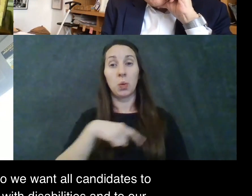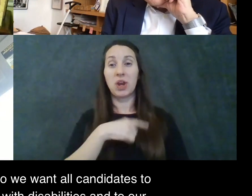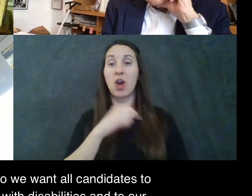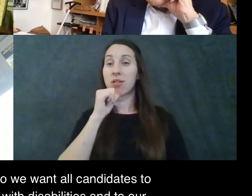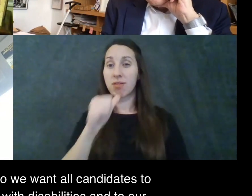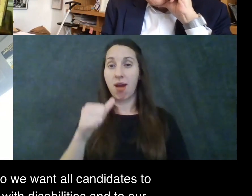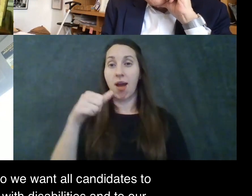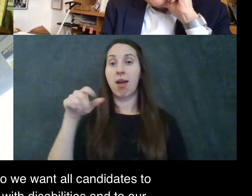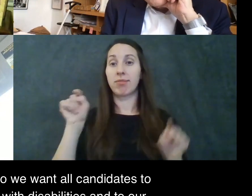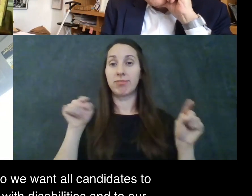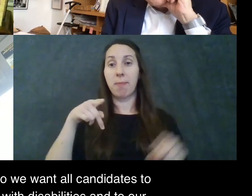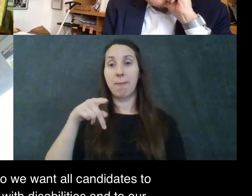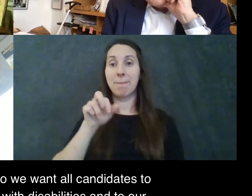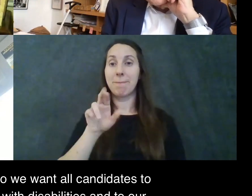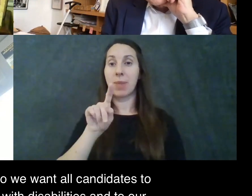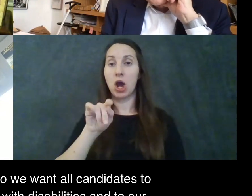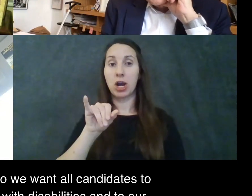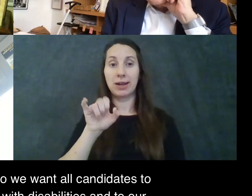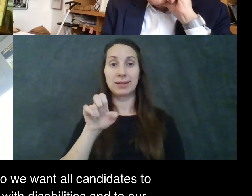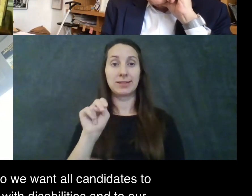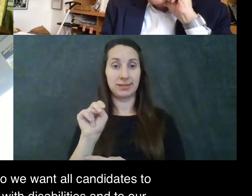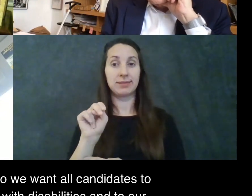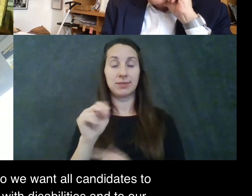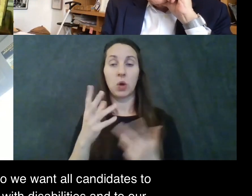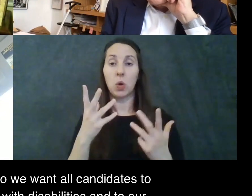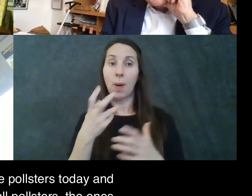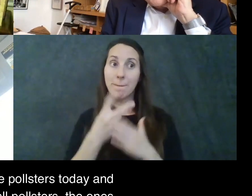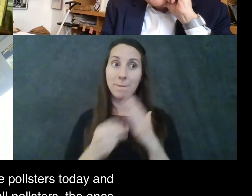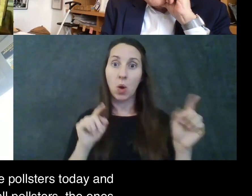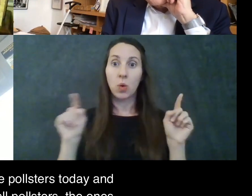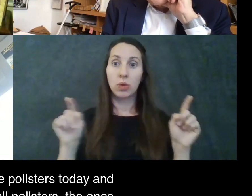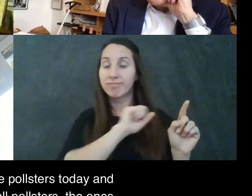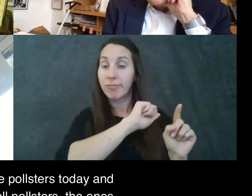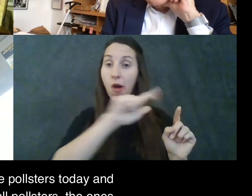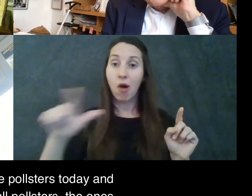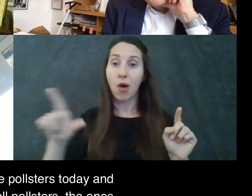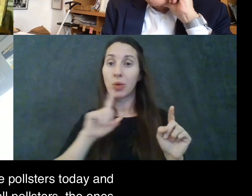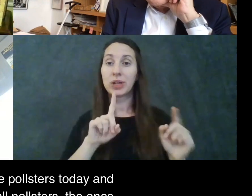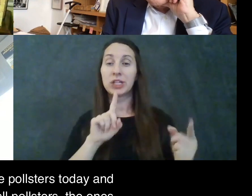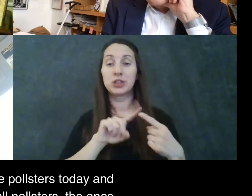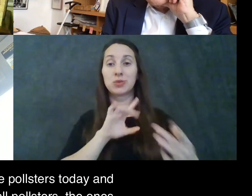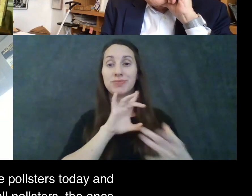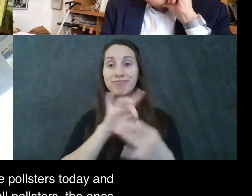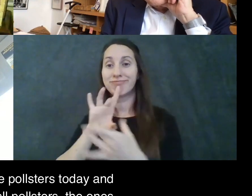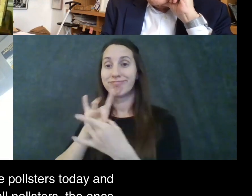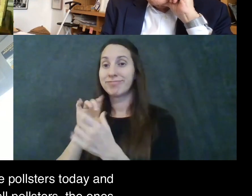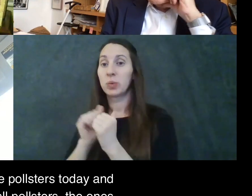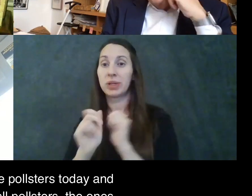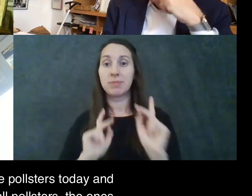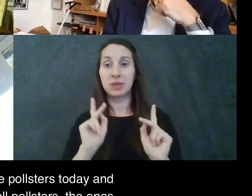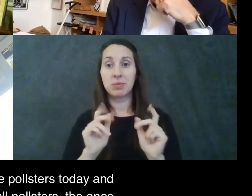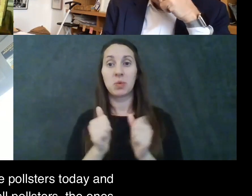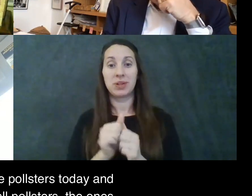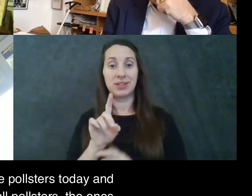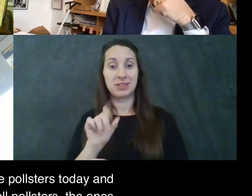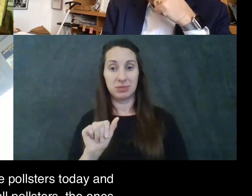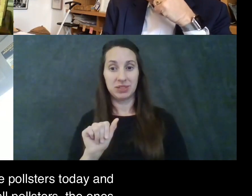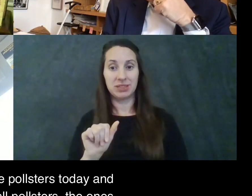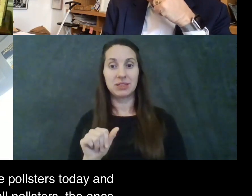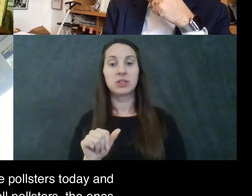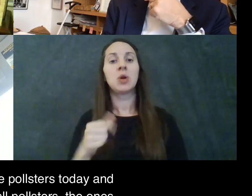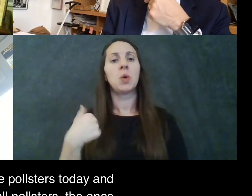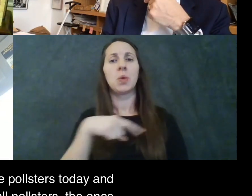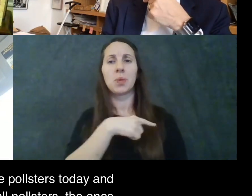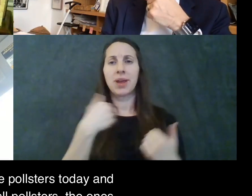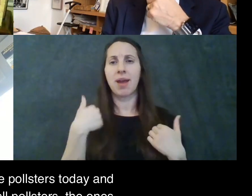all candidates to connect with persons with disabilities and to our issues. We have pollsters today, and the